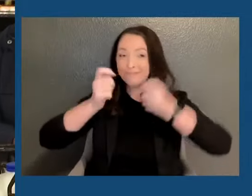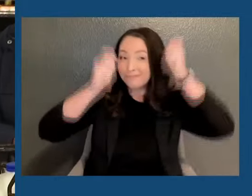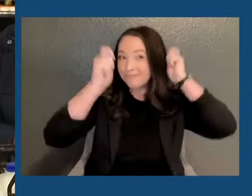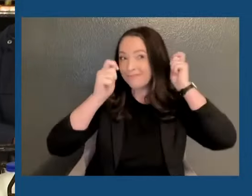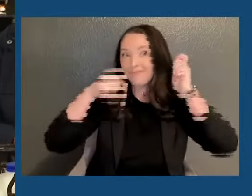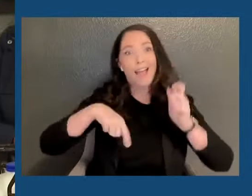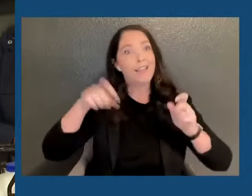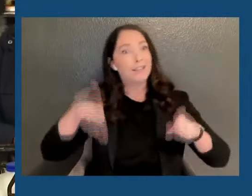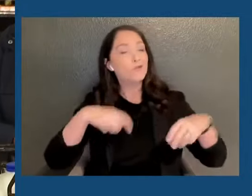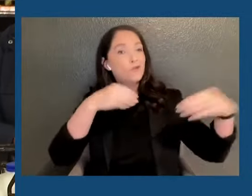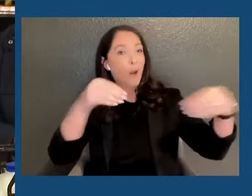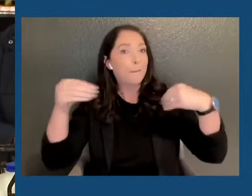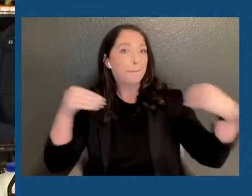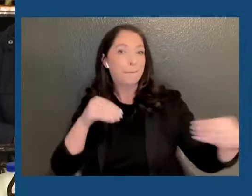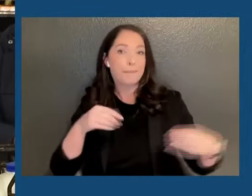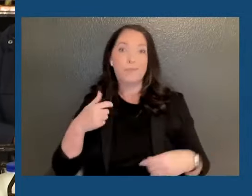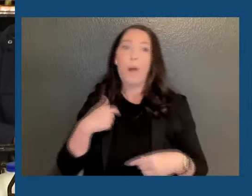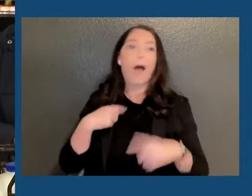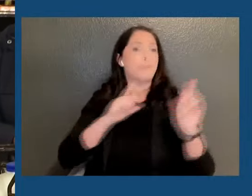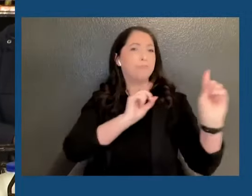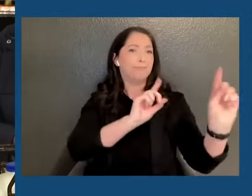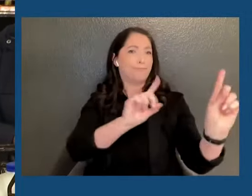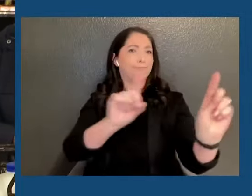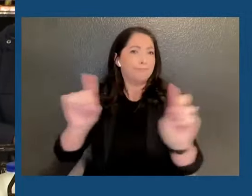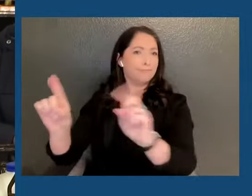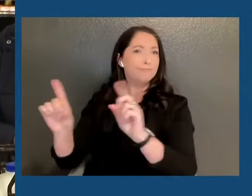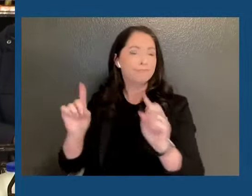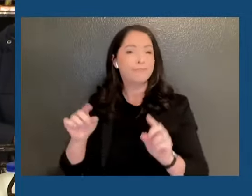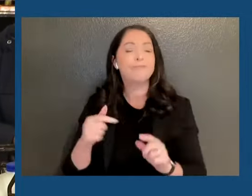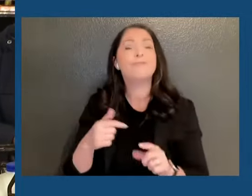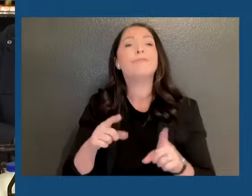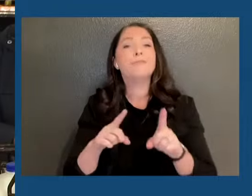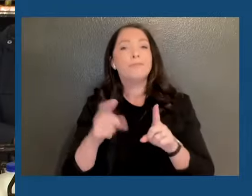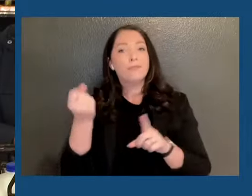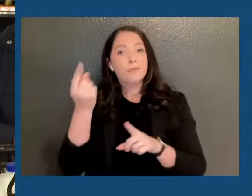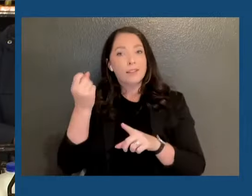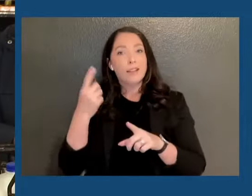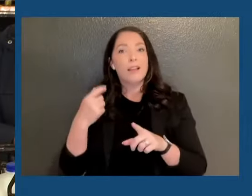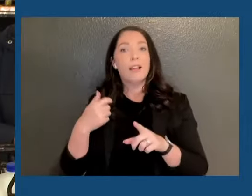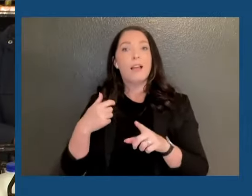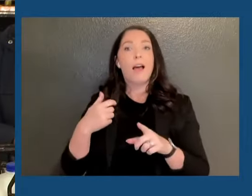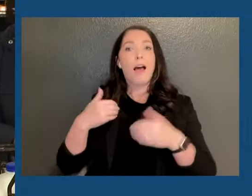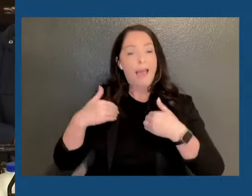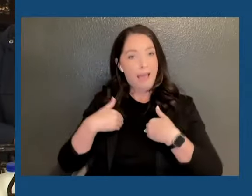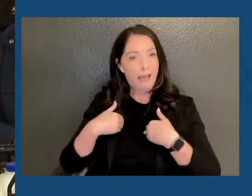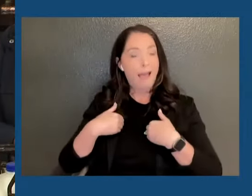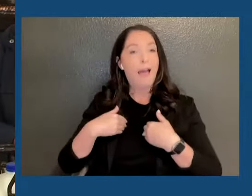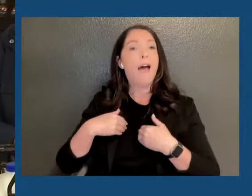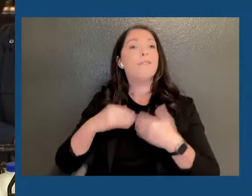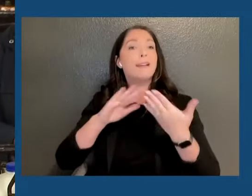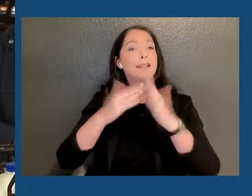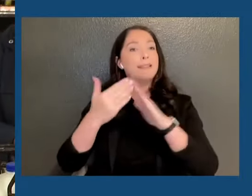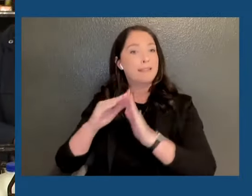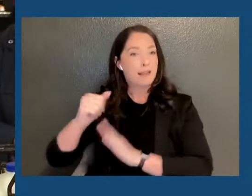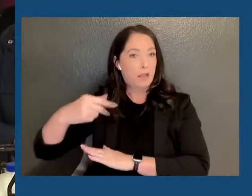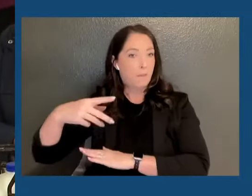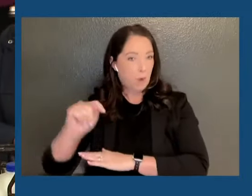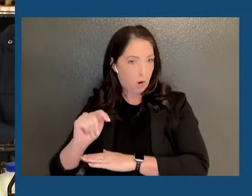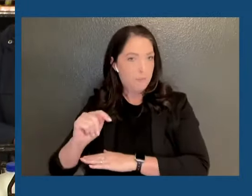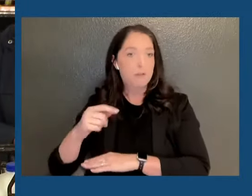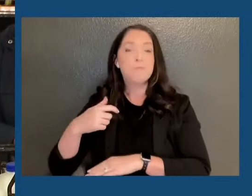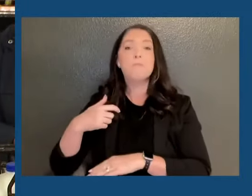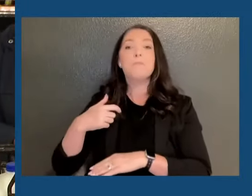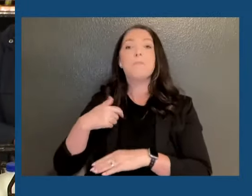And I've been out there a lot. And I also was in the city. I have an apartment in the city. I was at a bodega about a block and a half